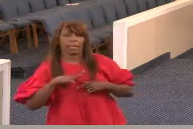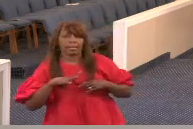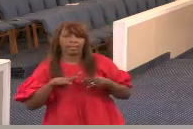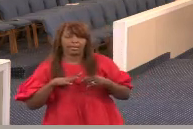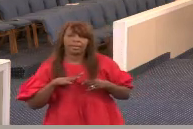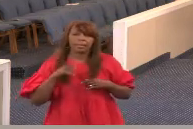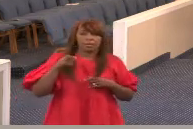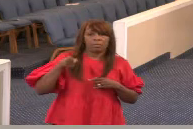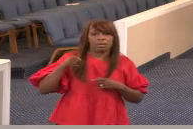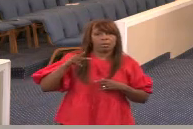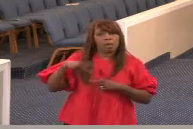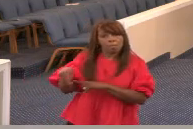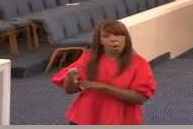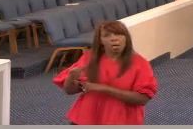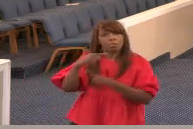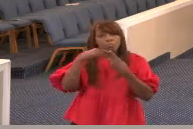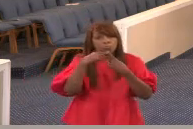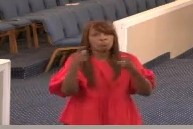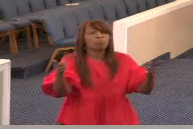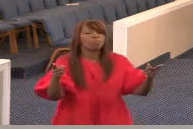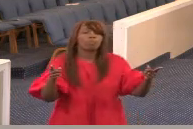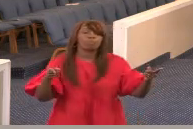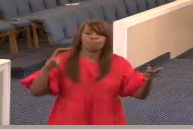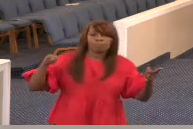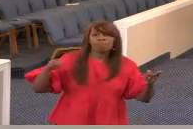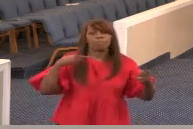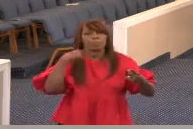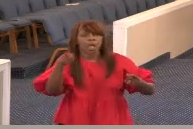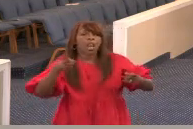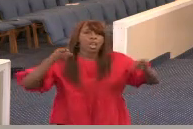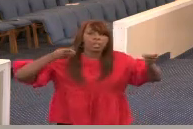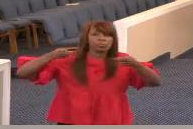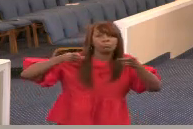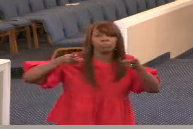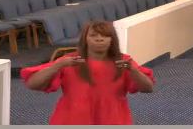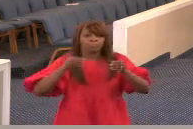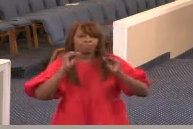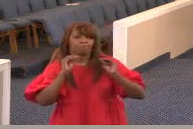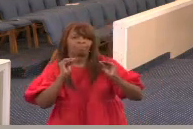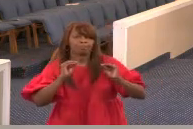spoke. God used him to give instruction and direction.